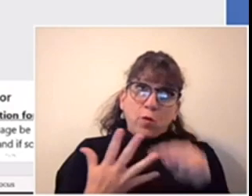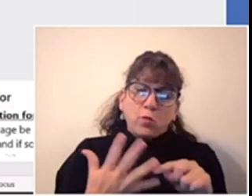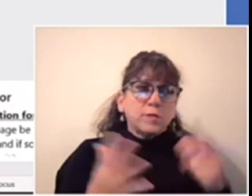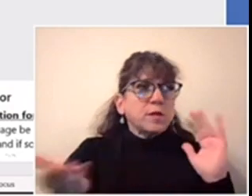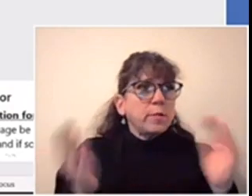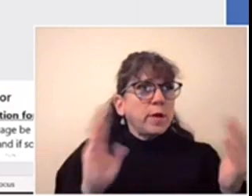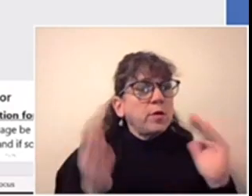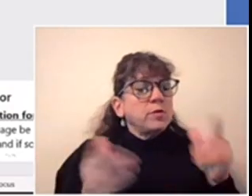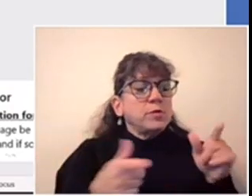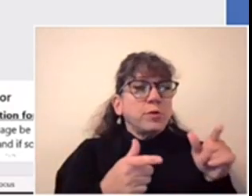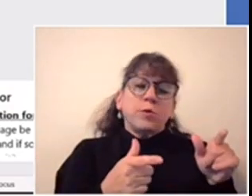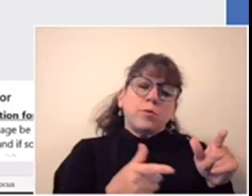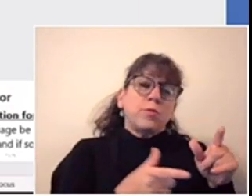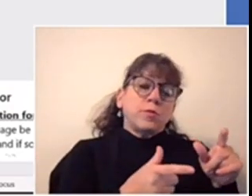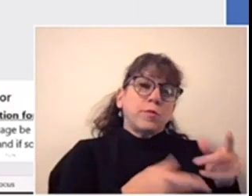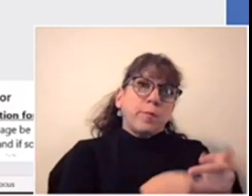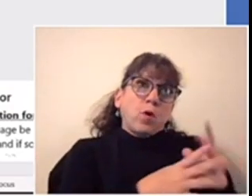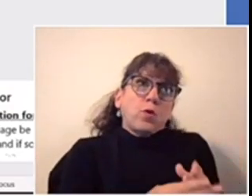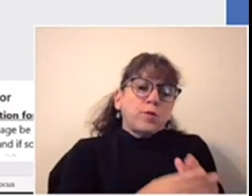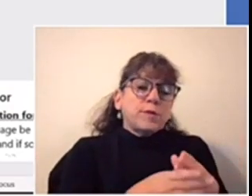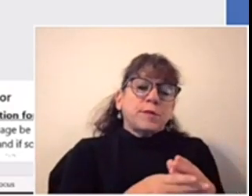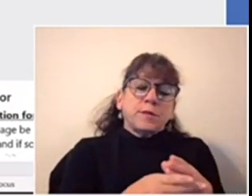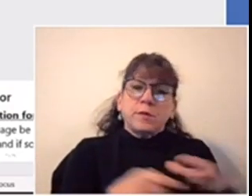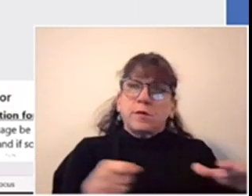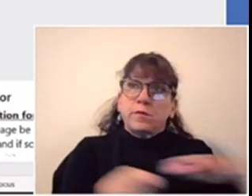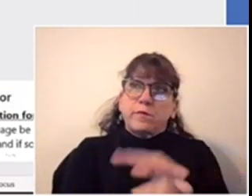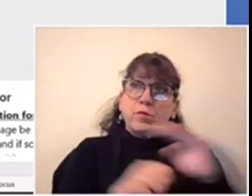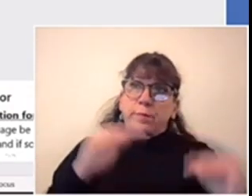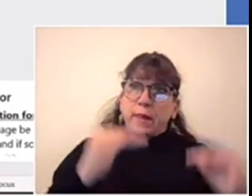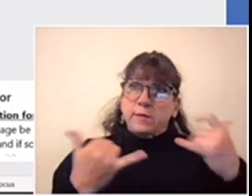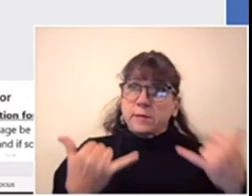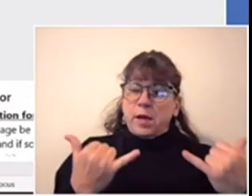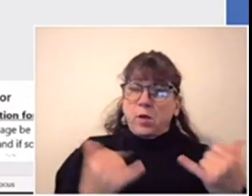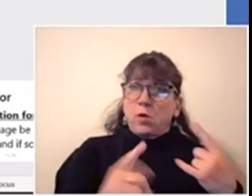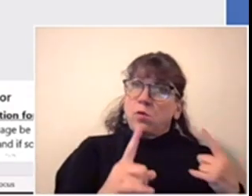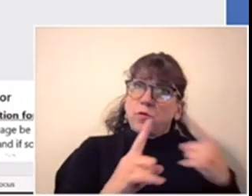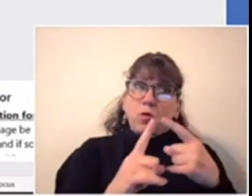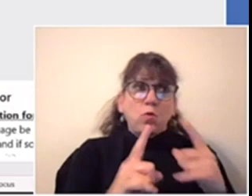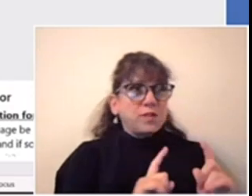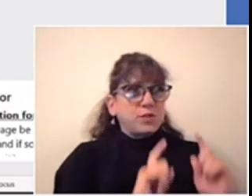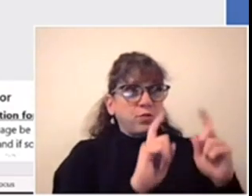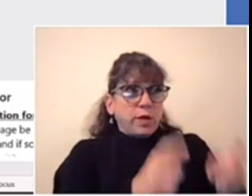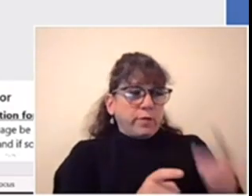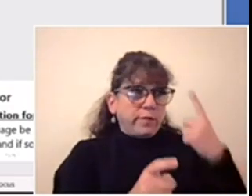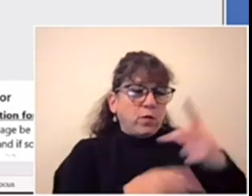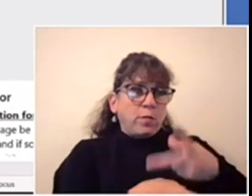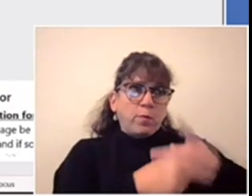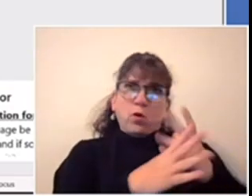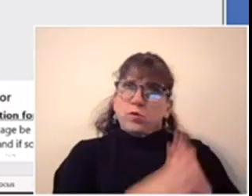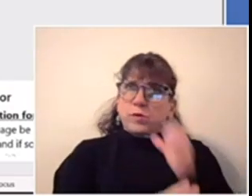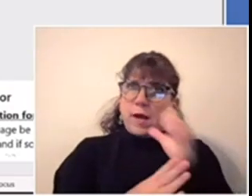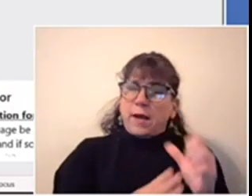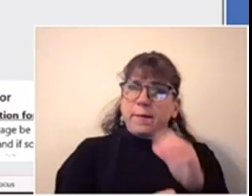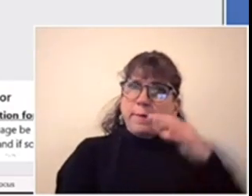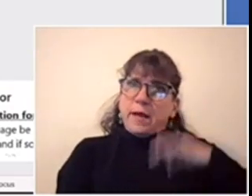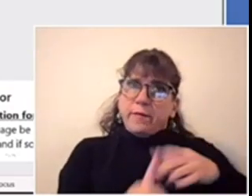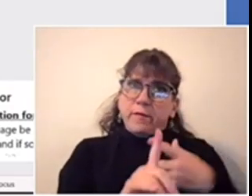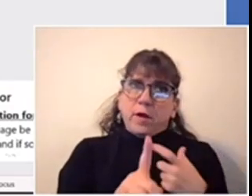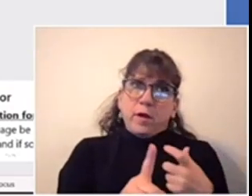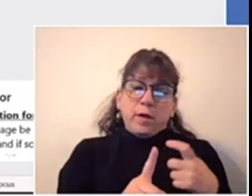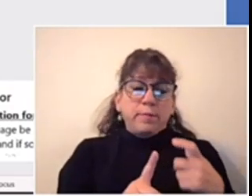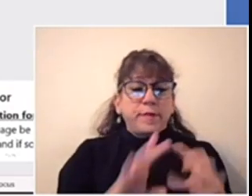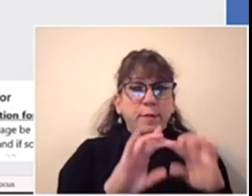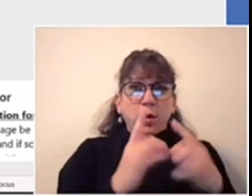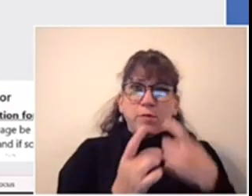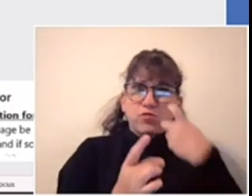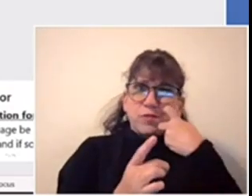total balance now. The goal here is to deliver relief for borrowers who do not benefit from the department's recent actions